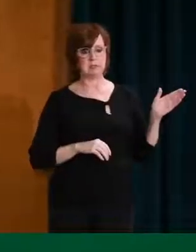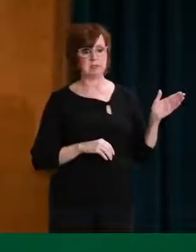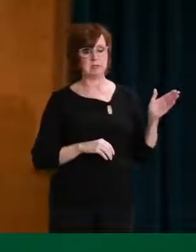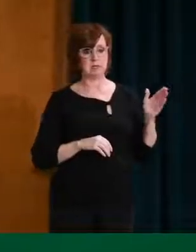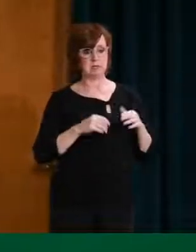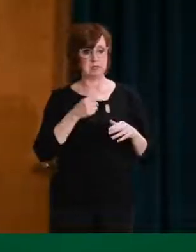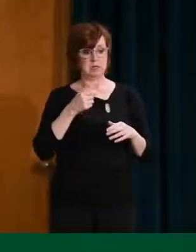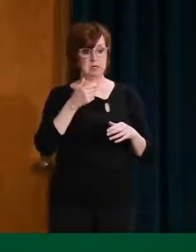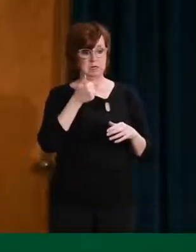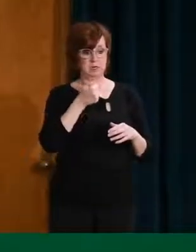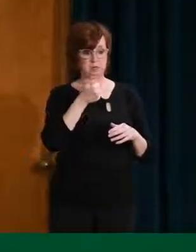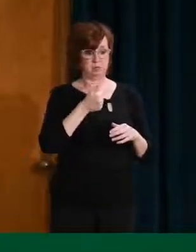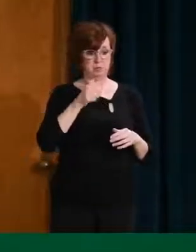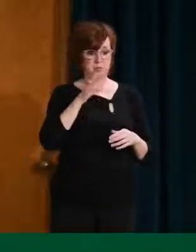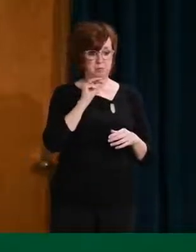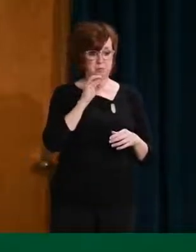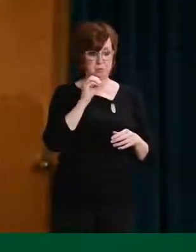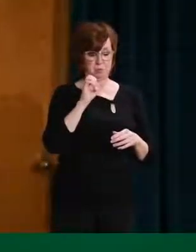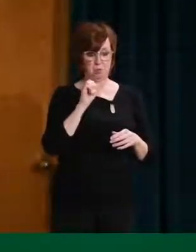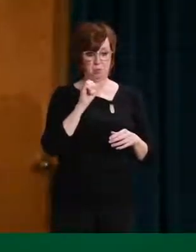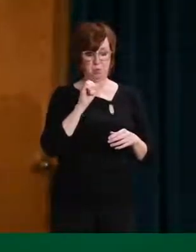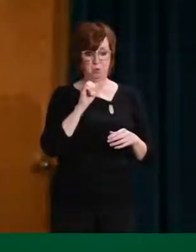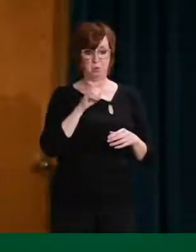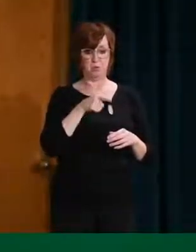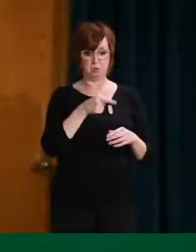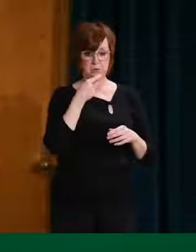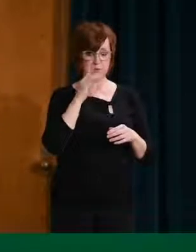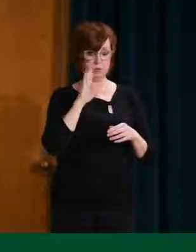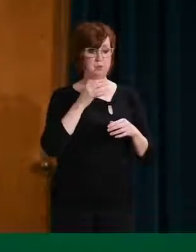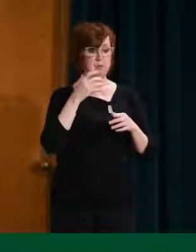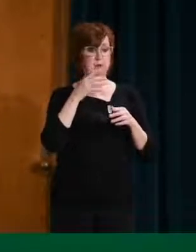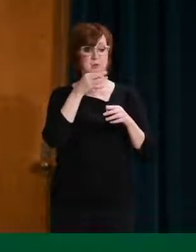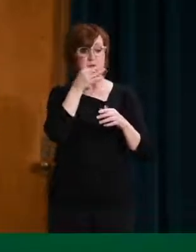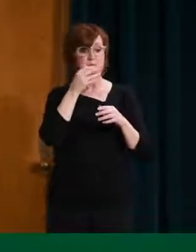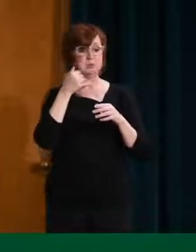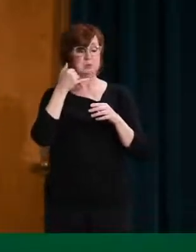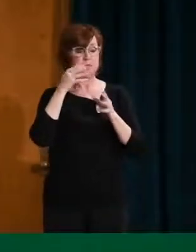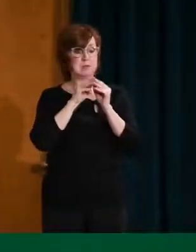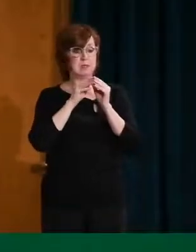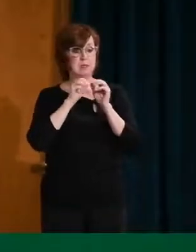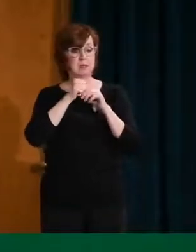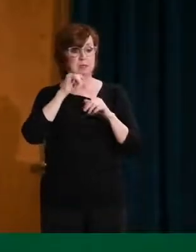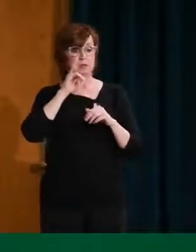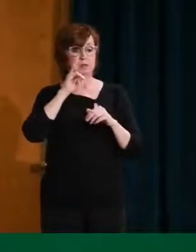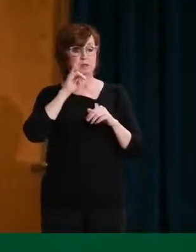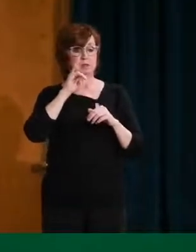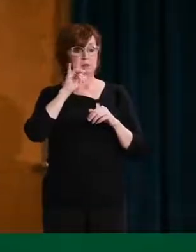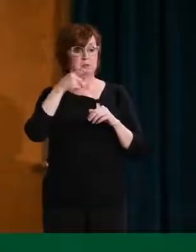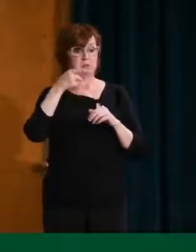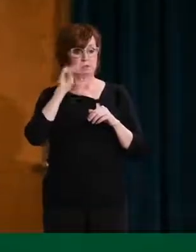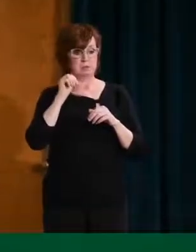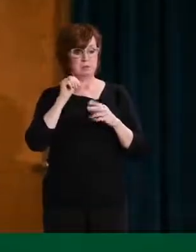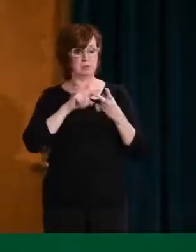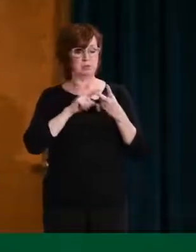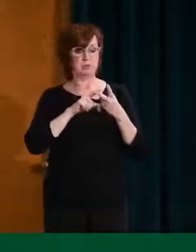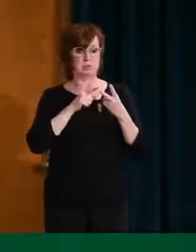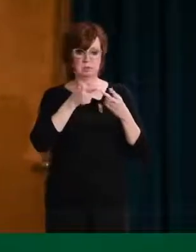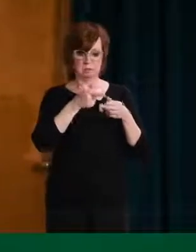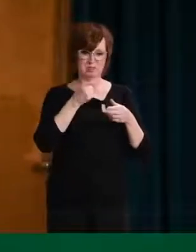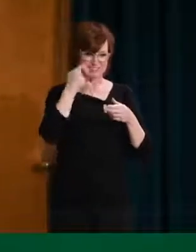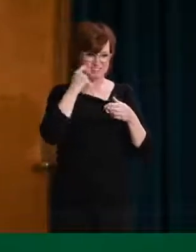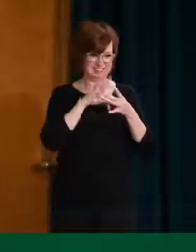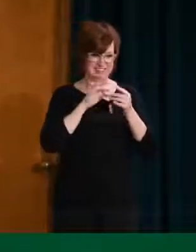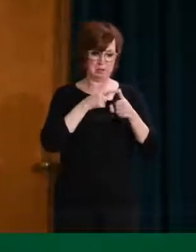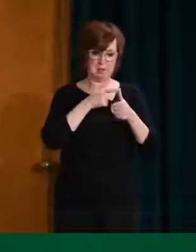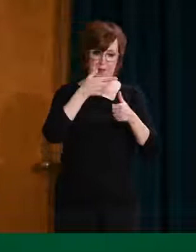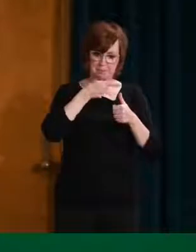call shortly with other premiers and the Prime Minister. We've heard that, you said yourself, PPE is the main priority, so